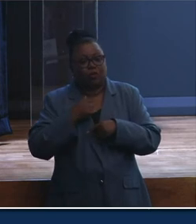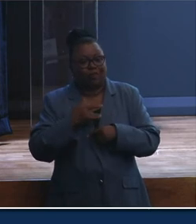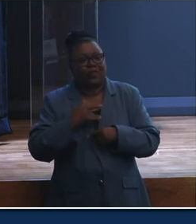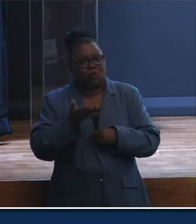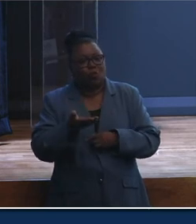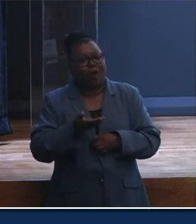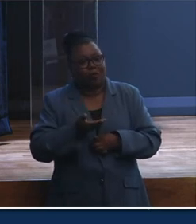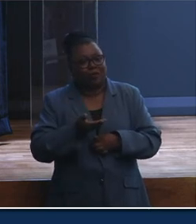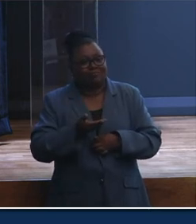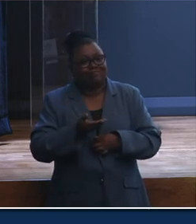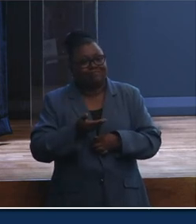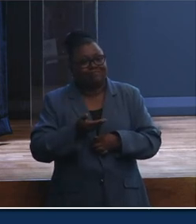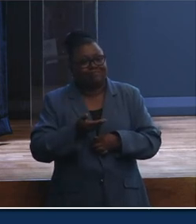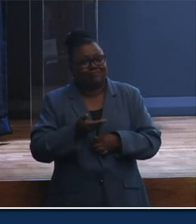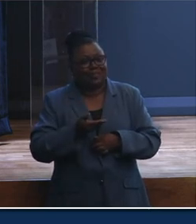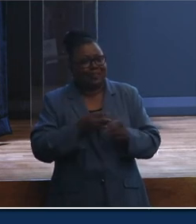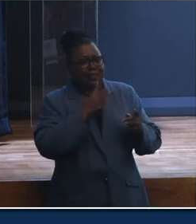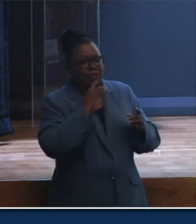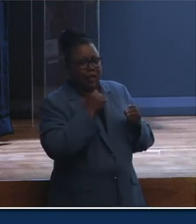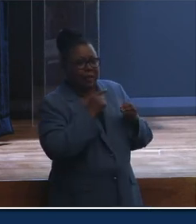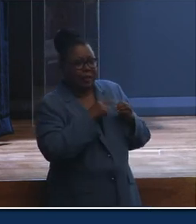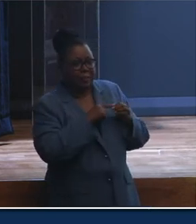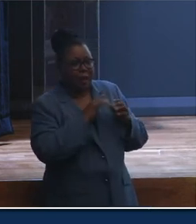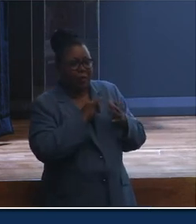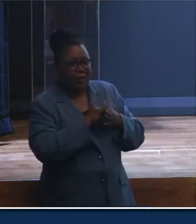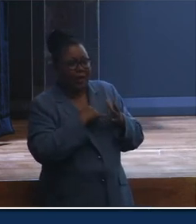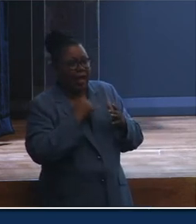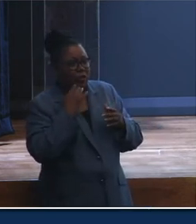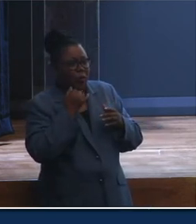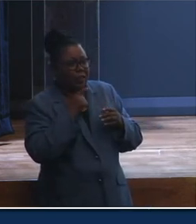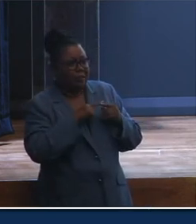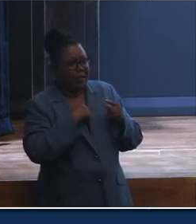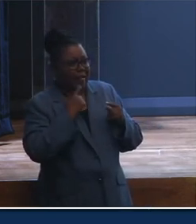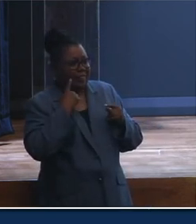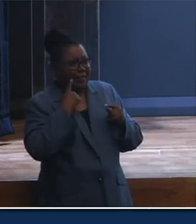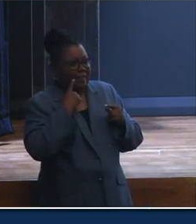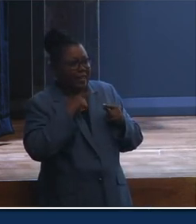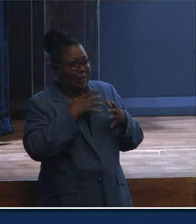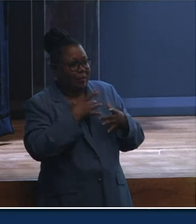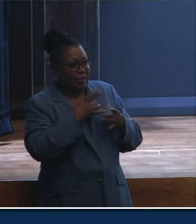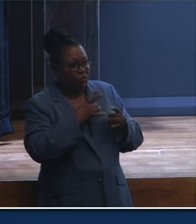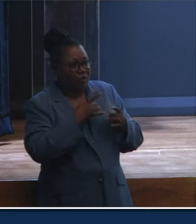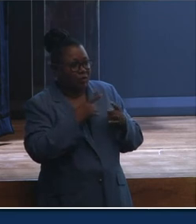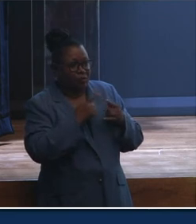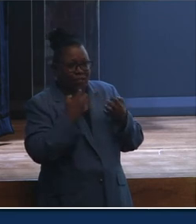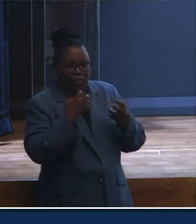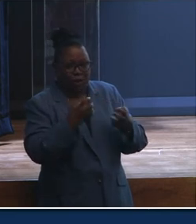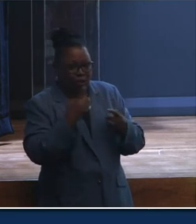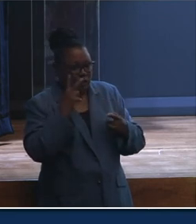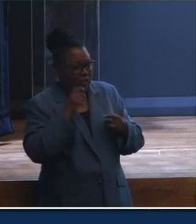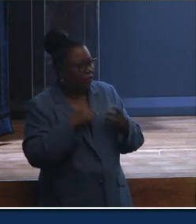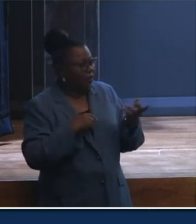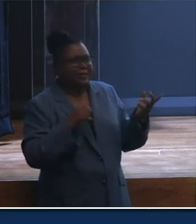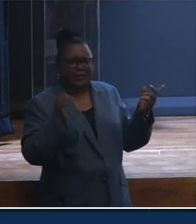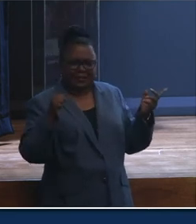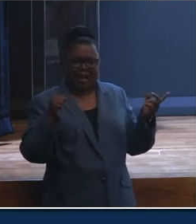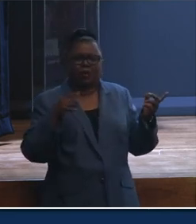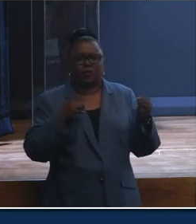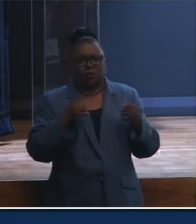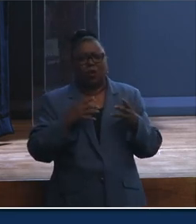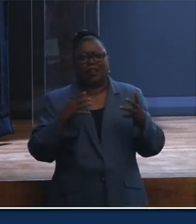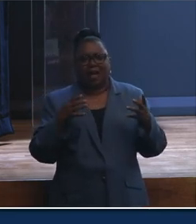feel welcome. Can you talk a little bit about that? I know a little bit, but I think it'd be interesting for the audience to hear it. Yeah, so we